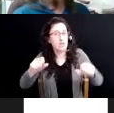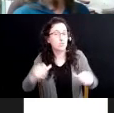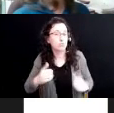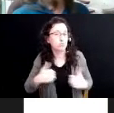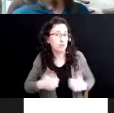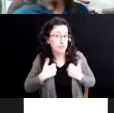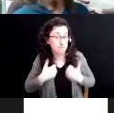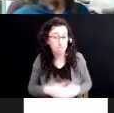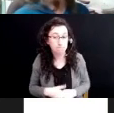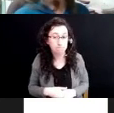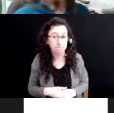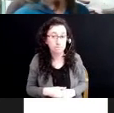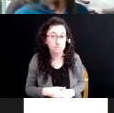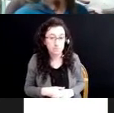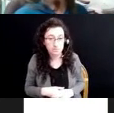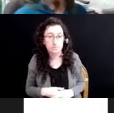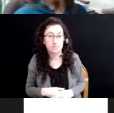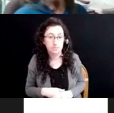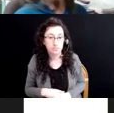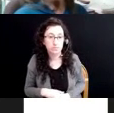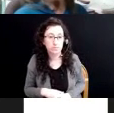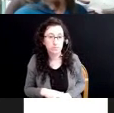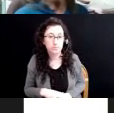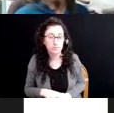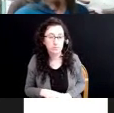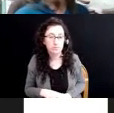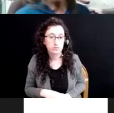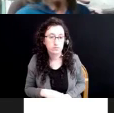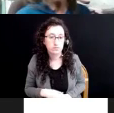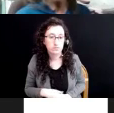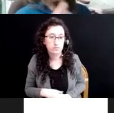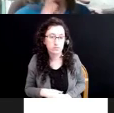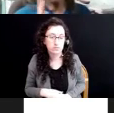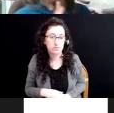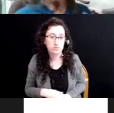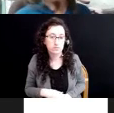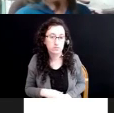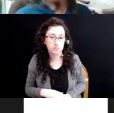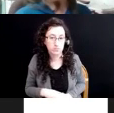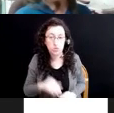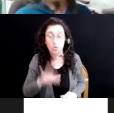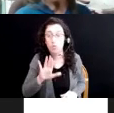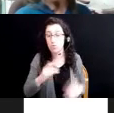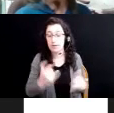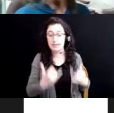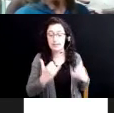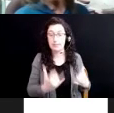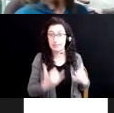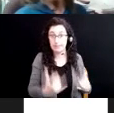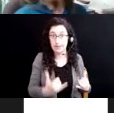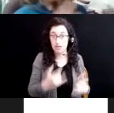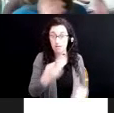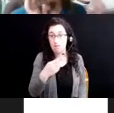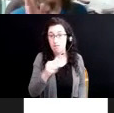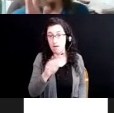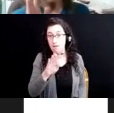So then looking at your existing habitat functions or existing habitat types, it helps to